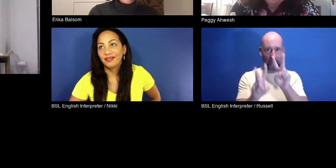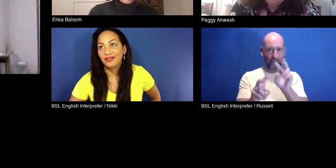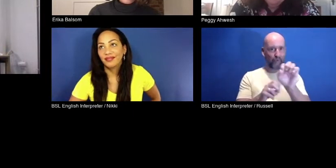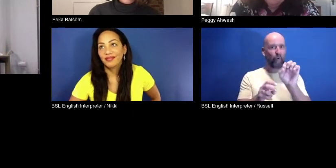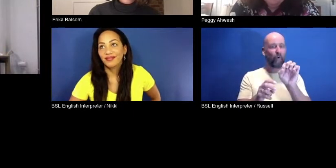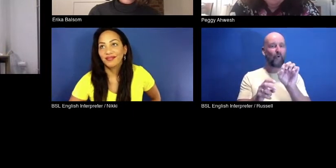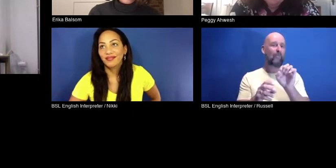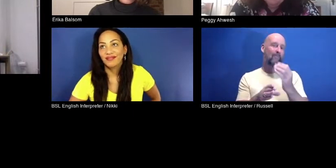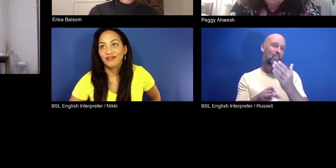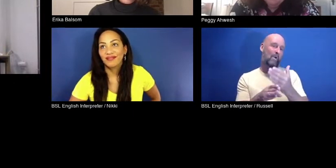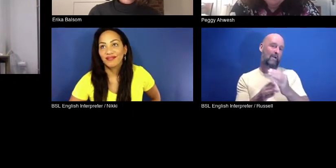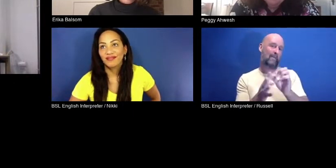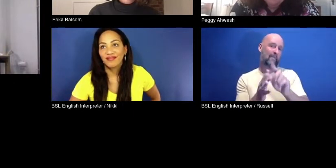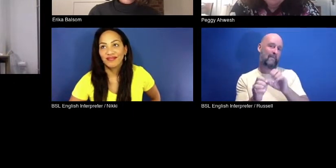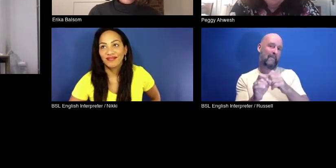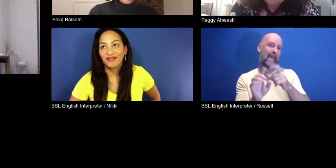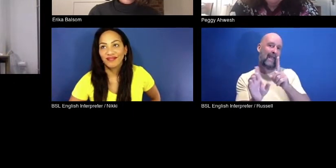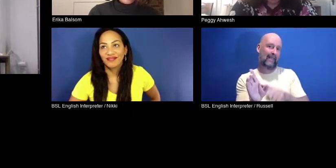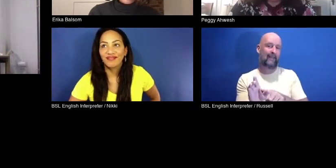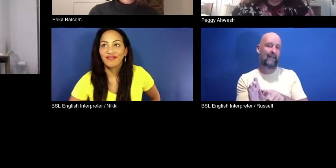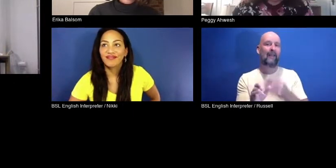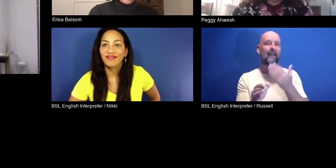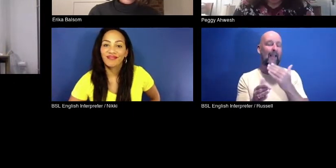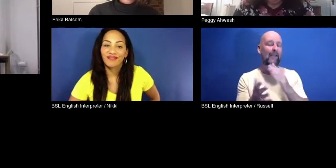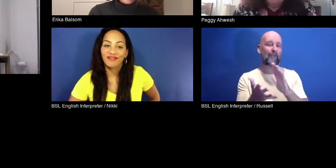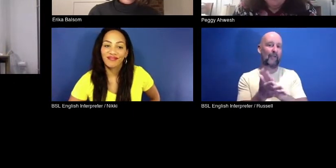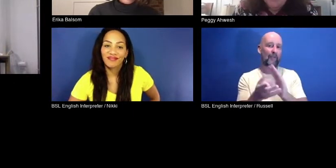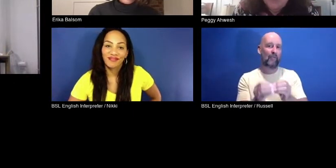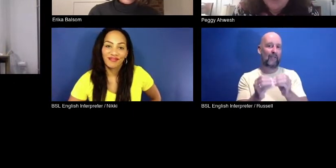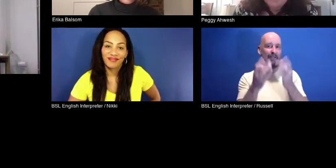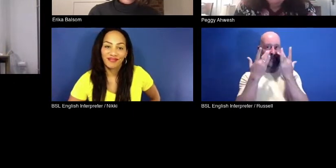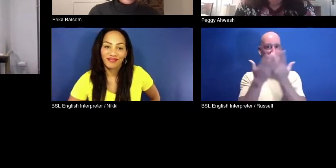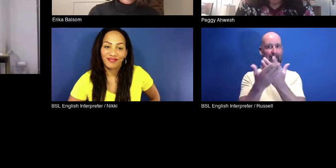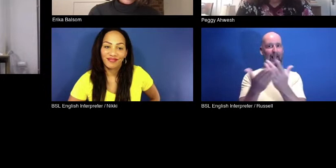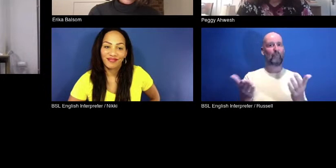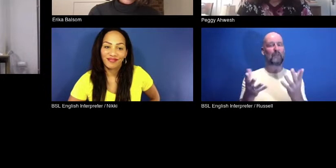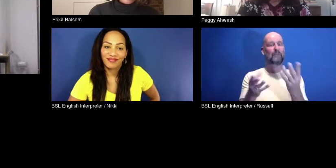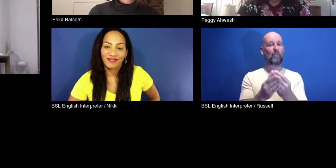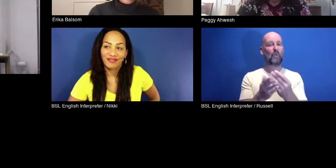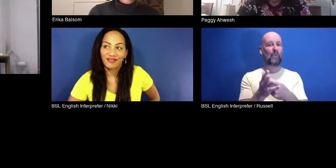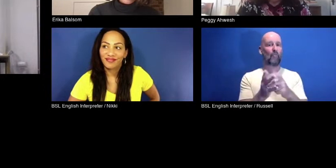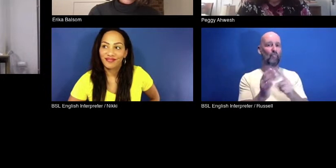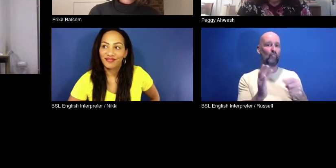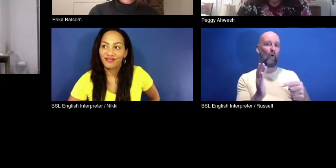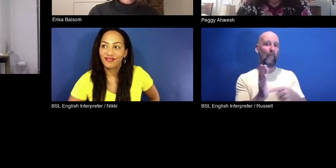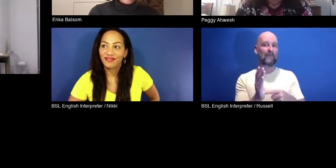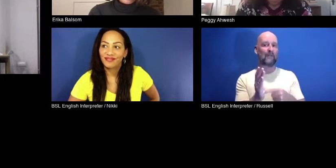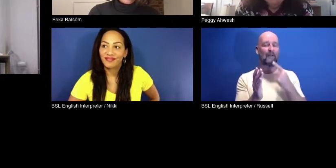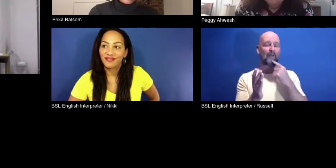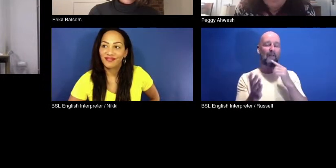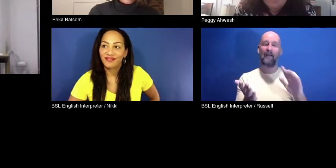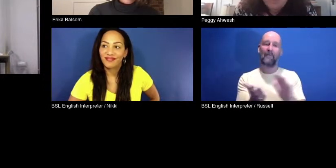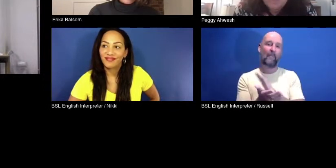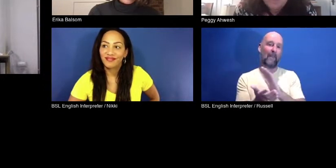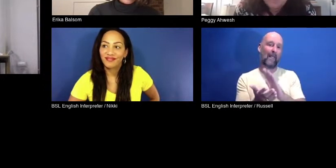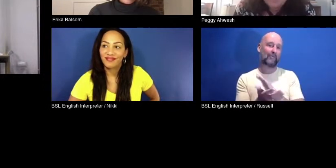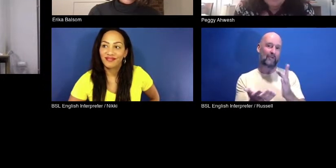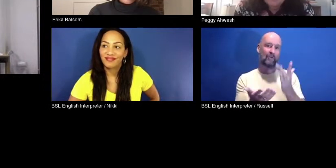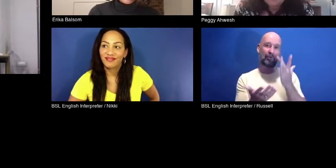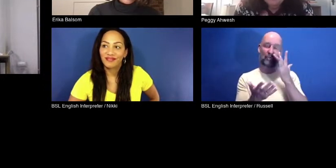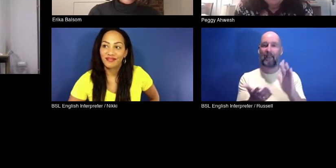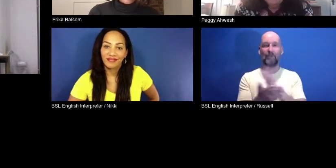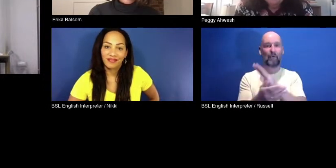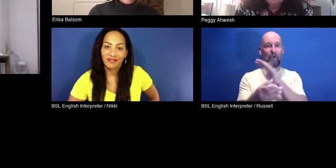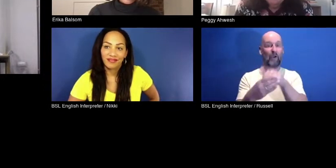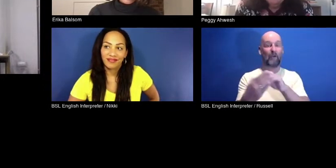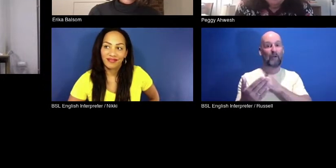thank you both for creating such an incredible exhibition in our galleries here with Robert, which we have the pleasure of being able to enjoy until